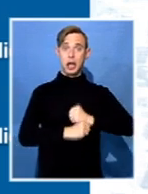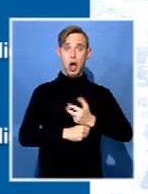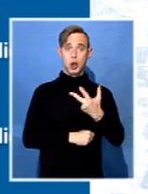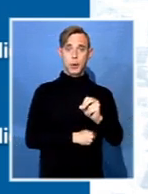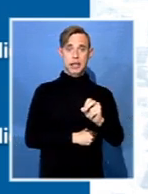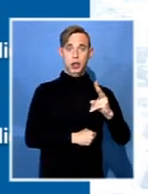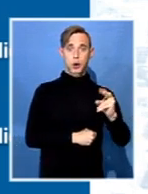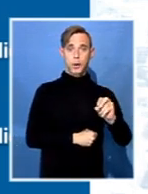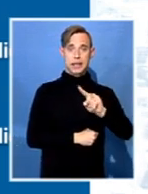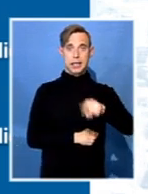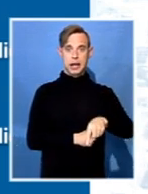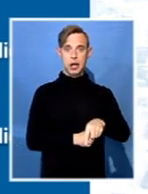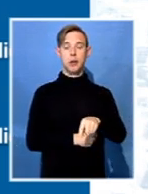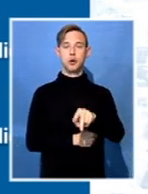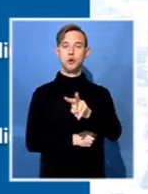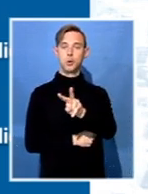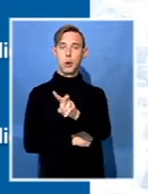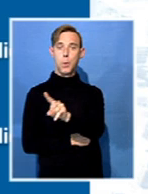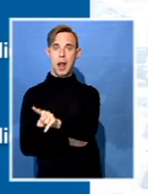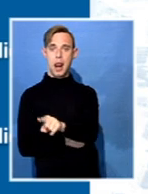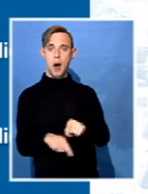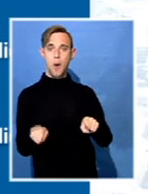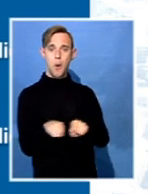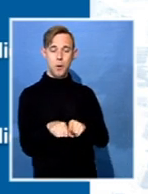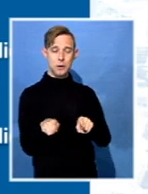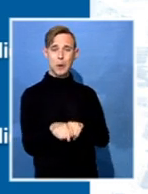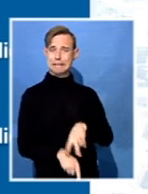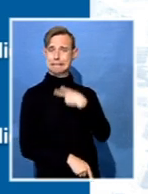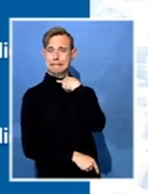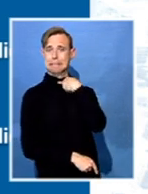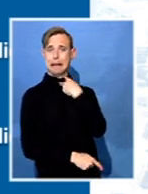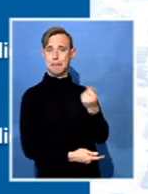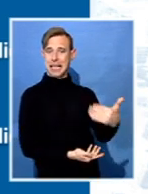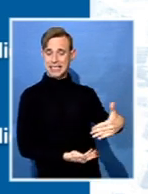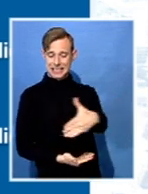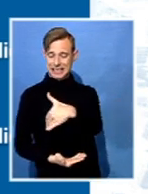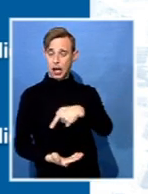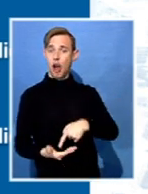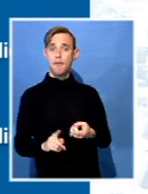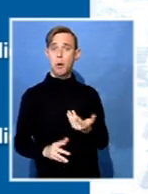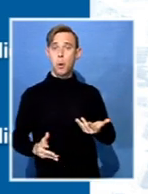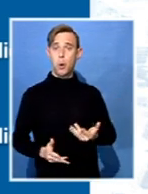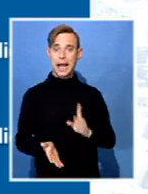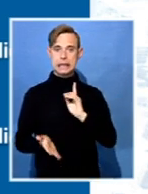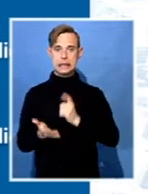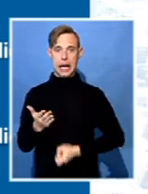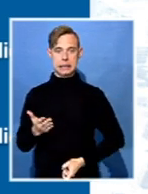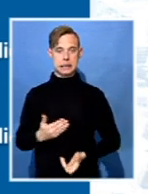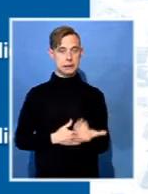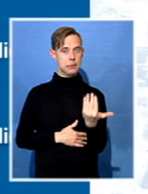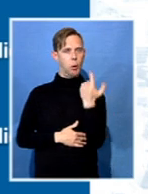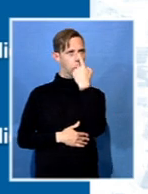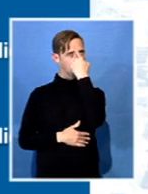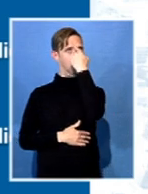50.8 billion rand, and that's the tax revenue shortfall. And this is the shortfall in tax revenue based on earlier projections. And this